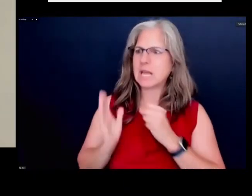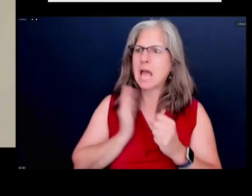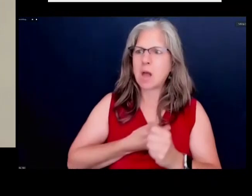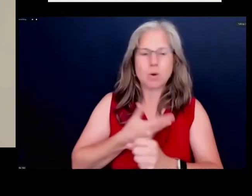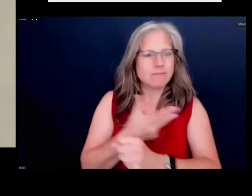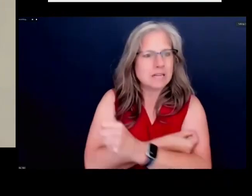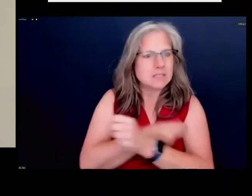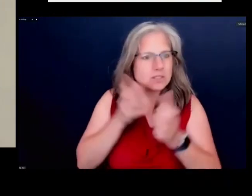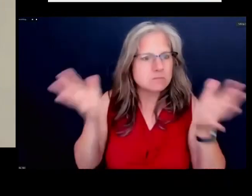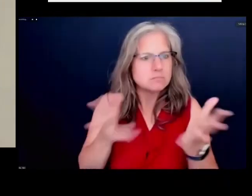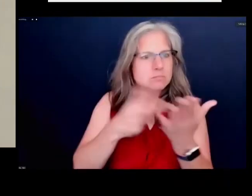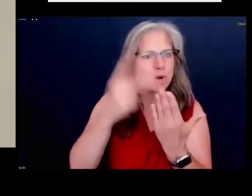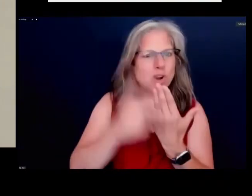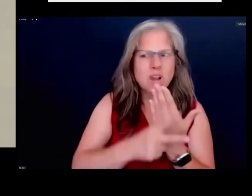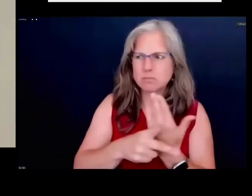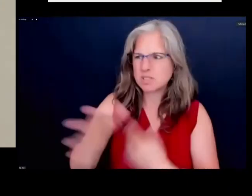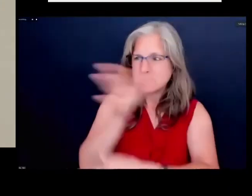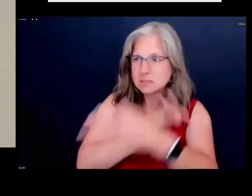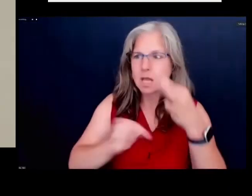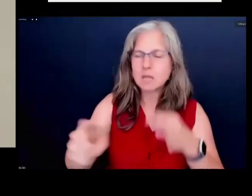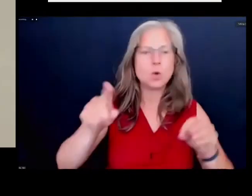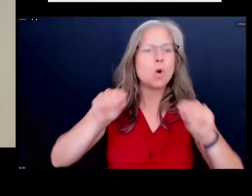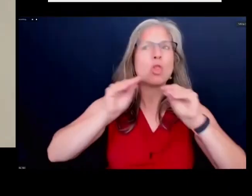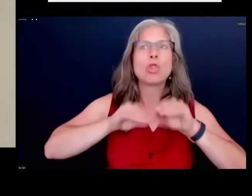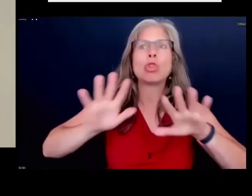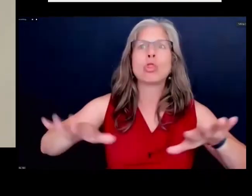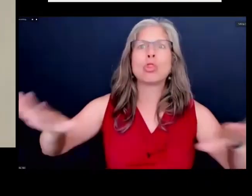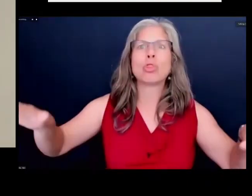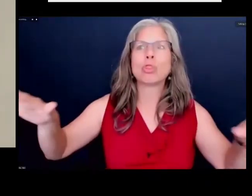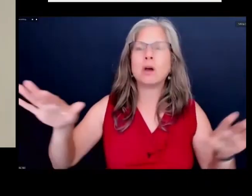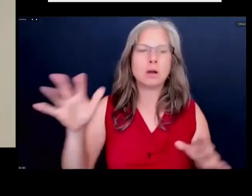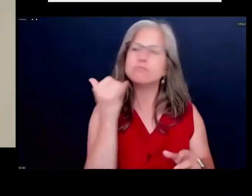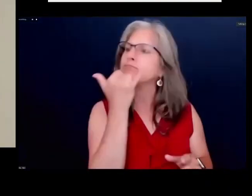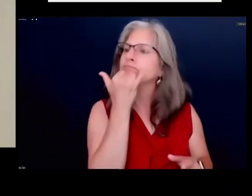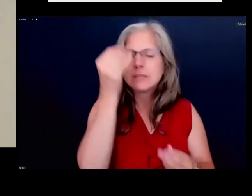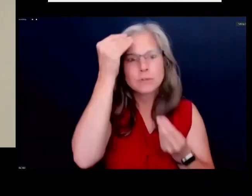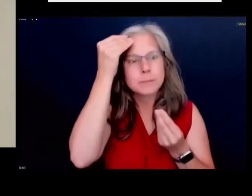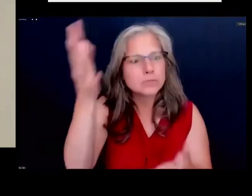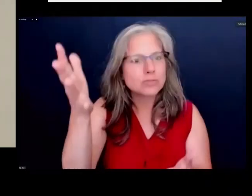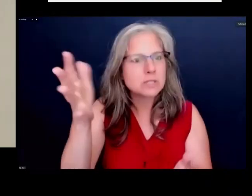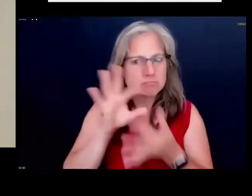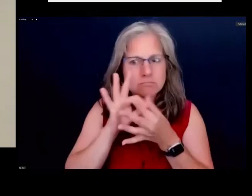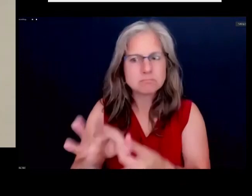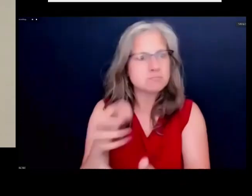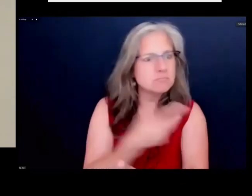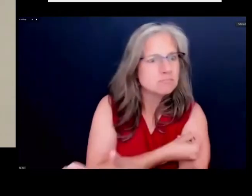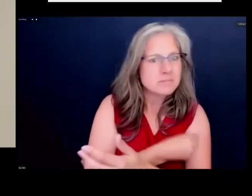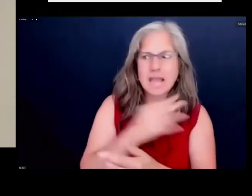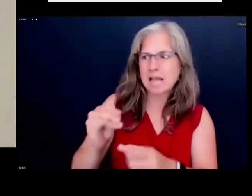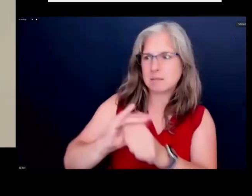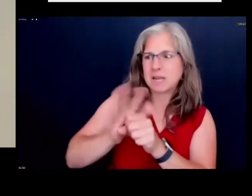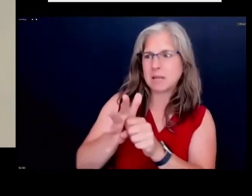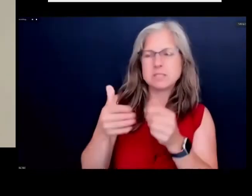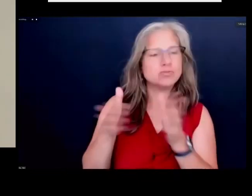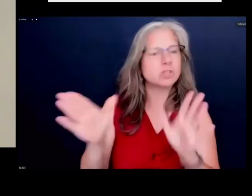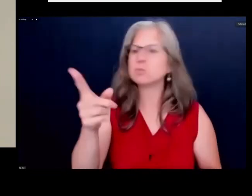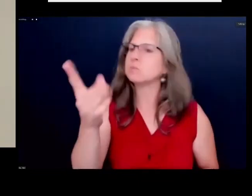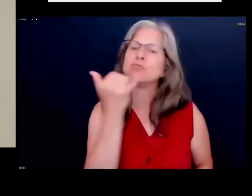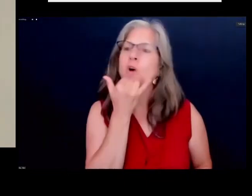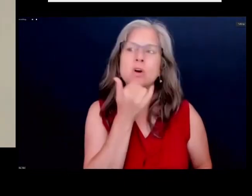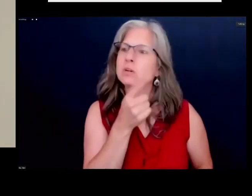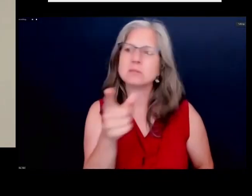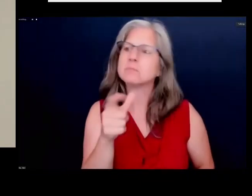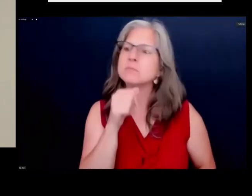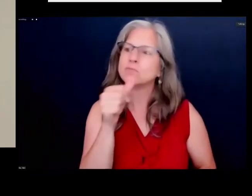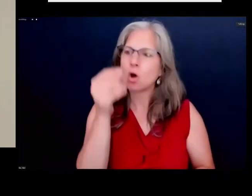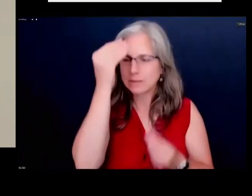and vaccines, but instead continue to spread misinformation on the vaccine and on the pandemic in